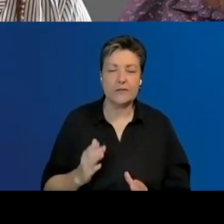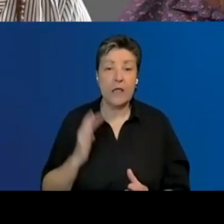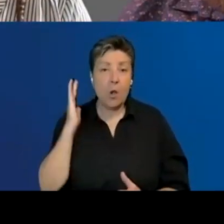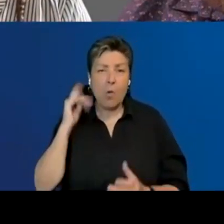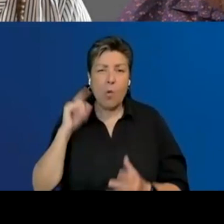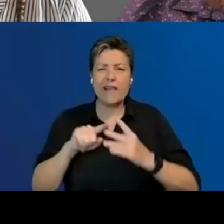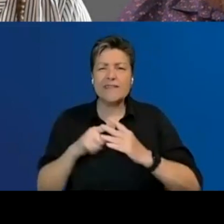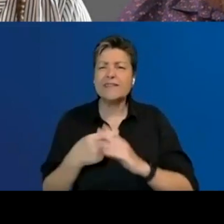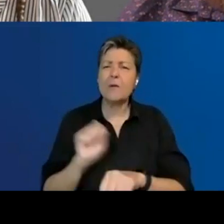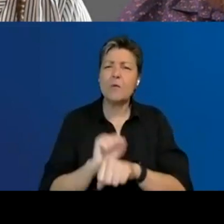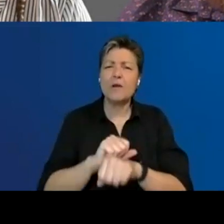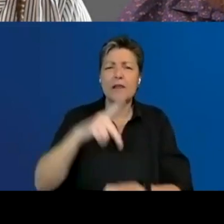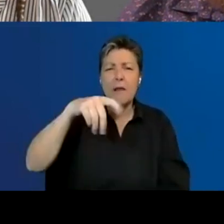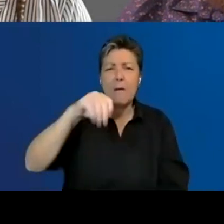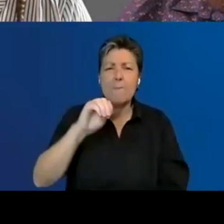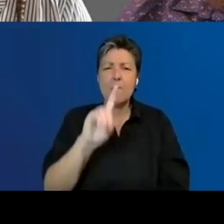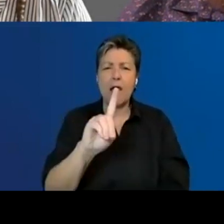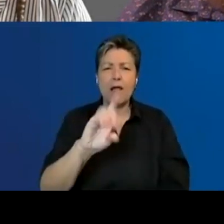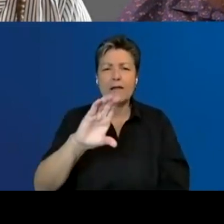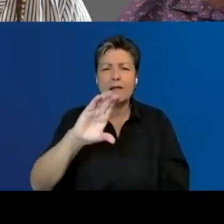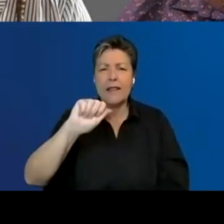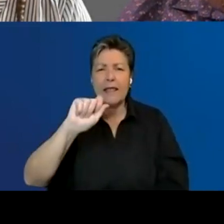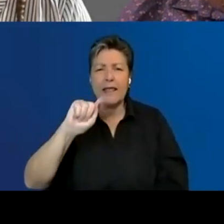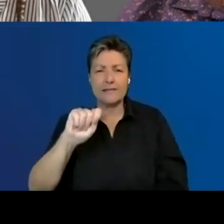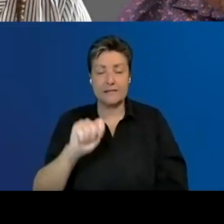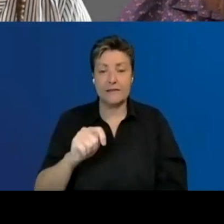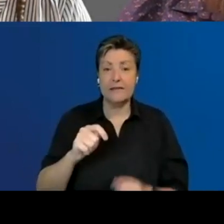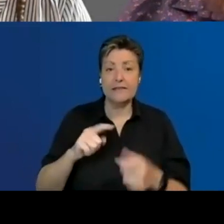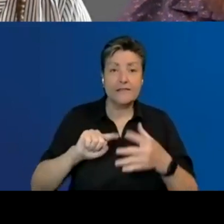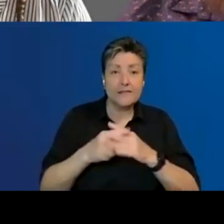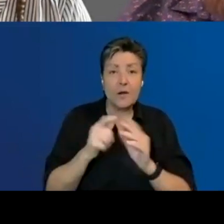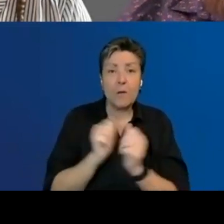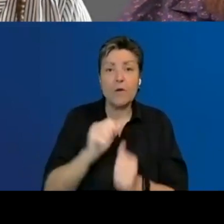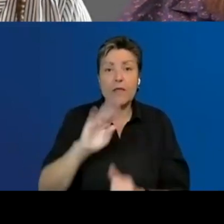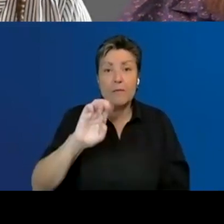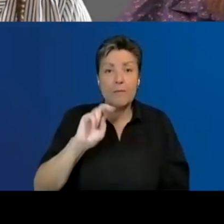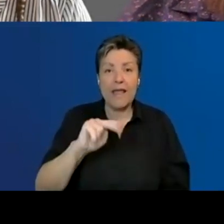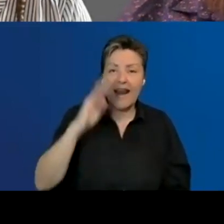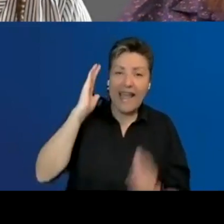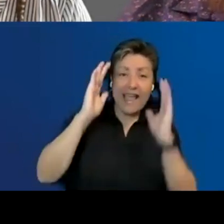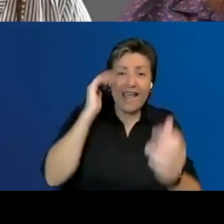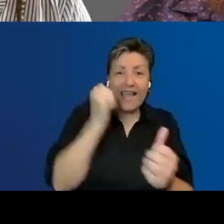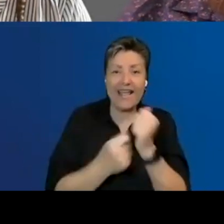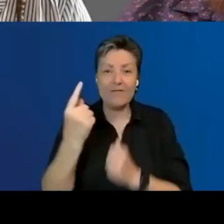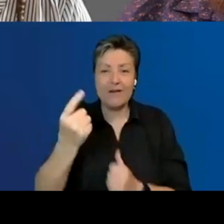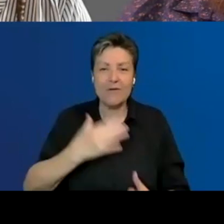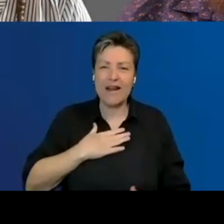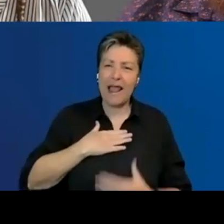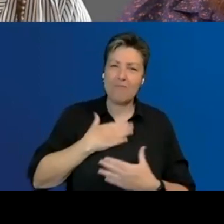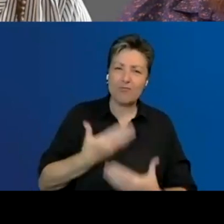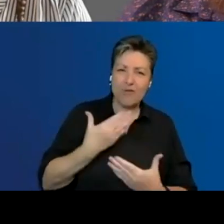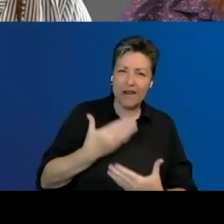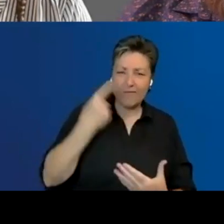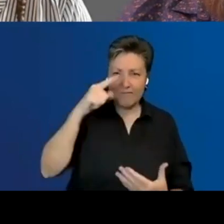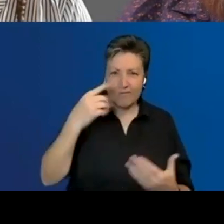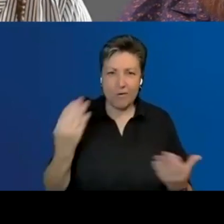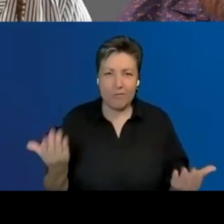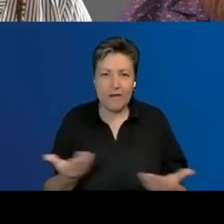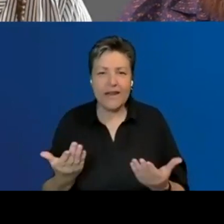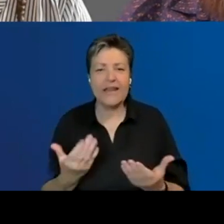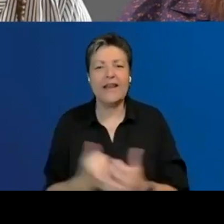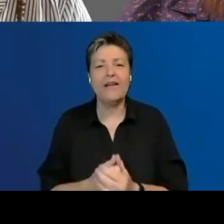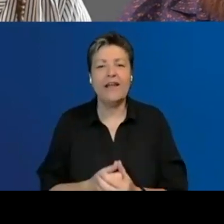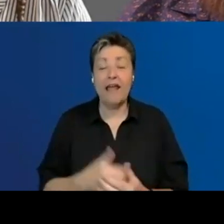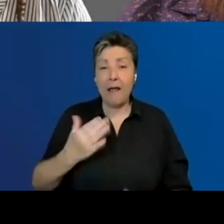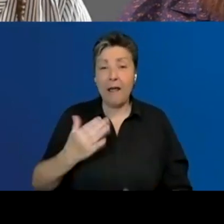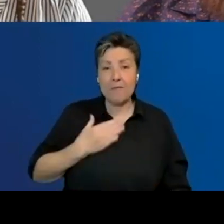on podcasts. We'll start with you, Ben. Hey, everybody. I'm so grateful to be here, and I'm so glad